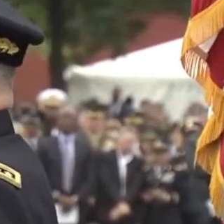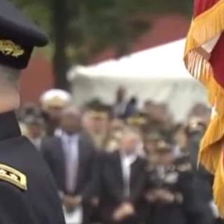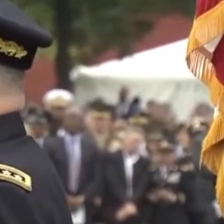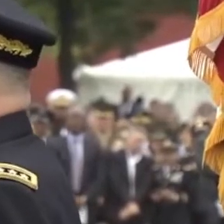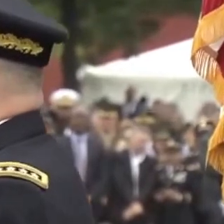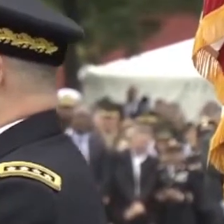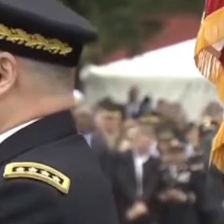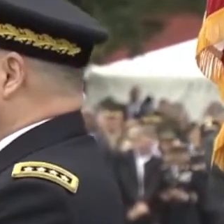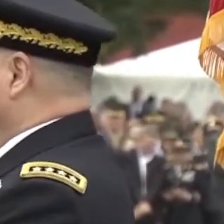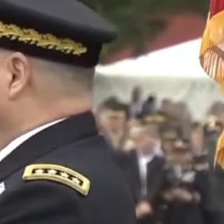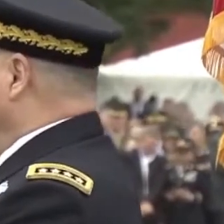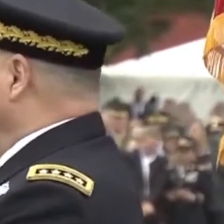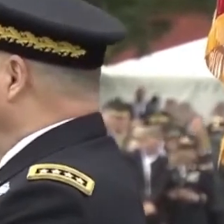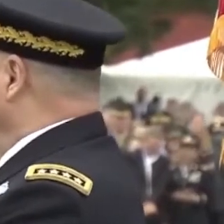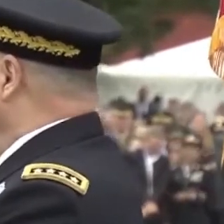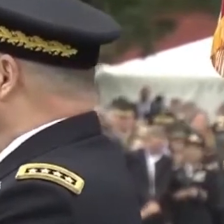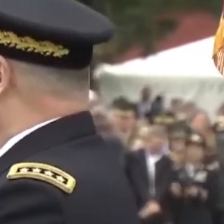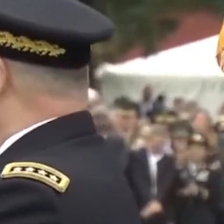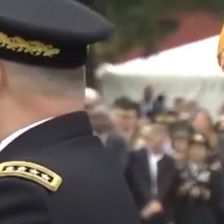Milley.